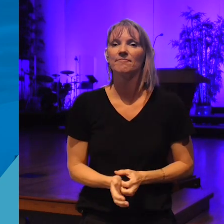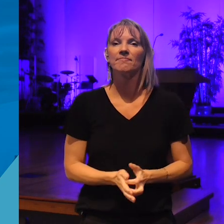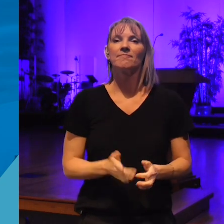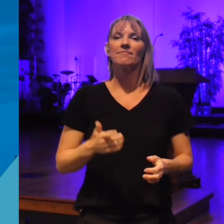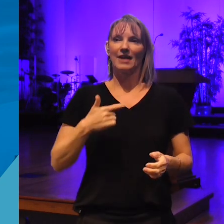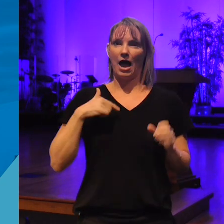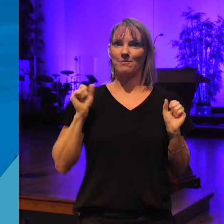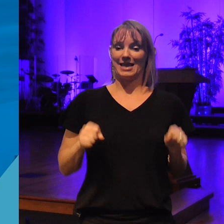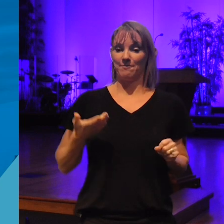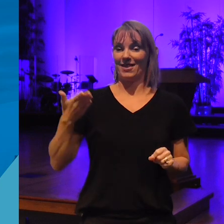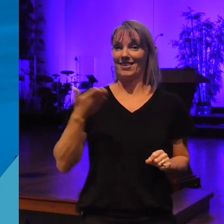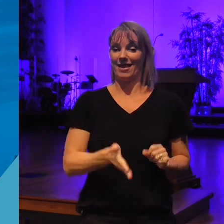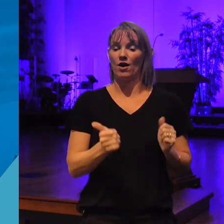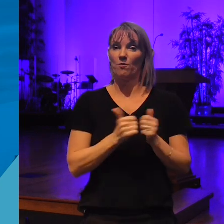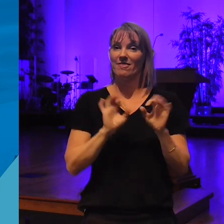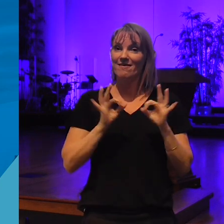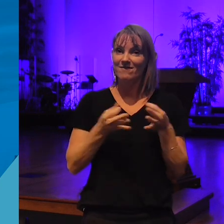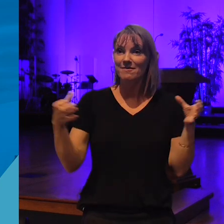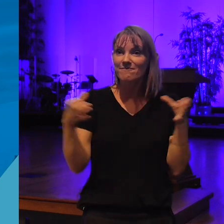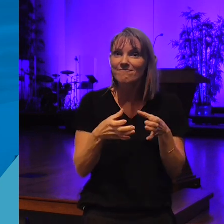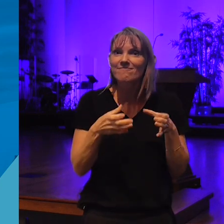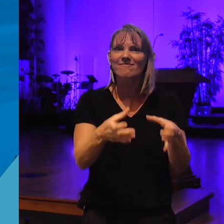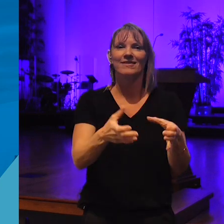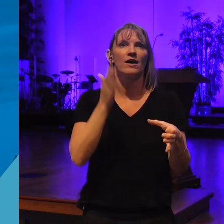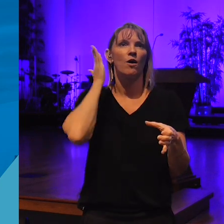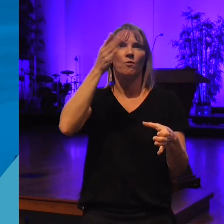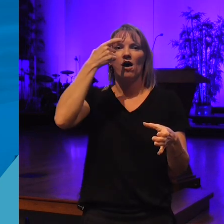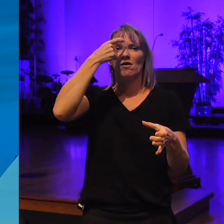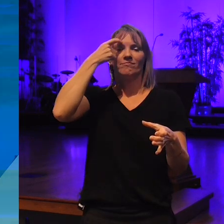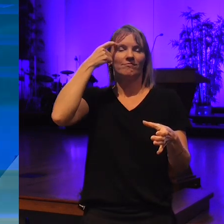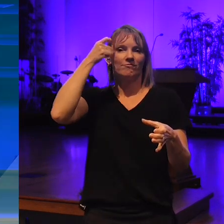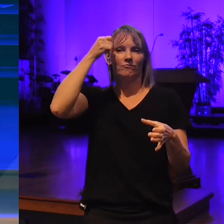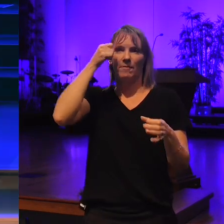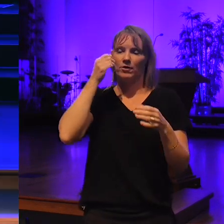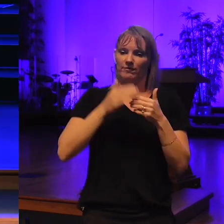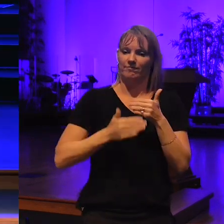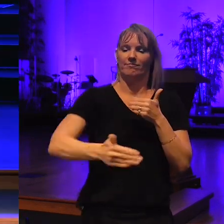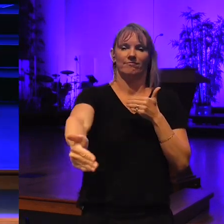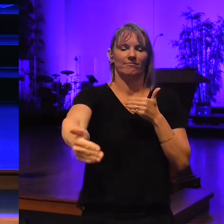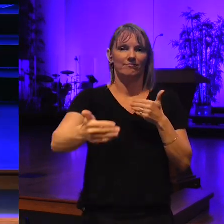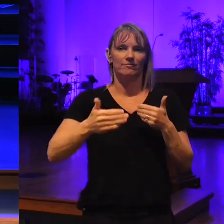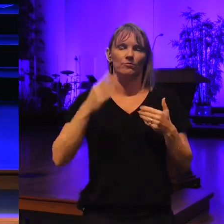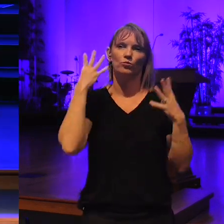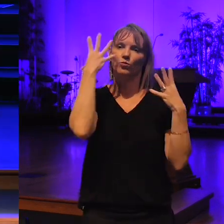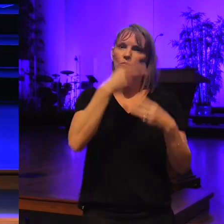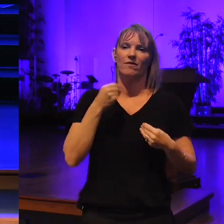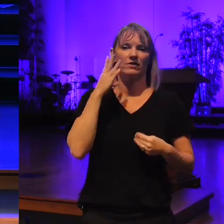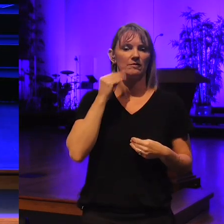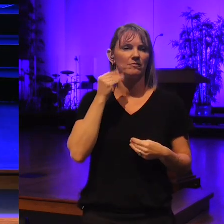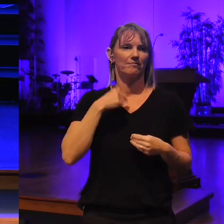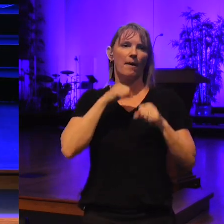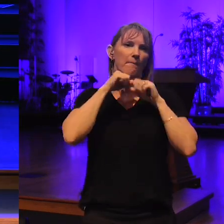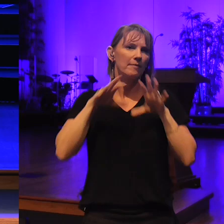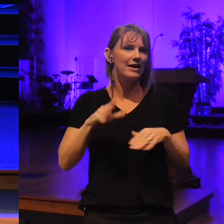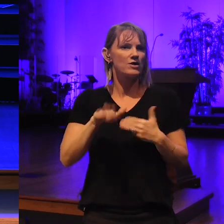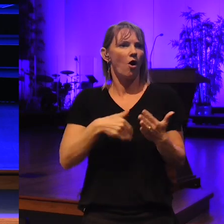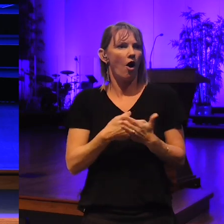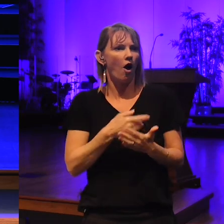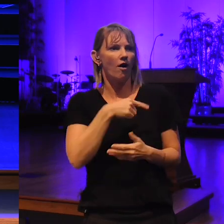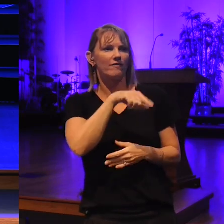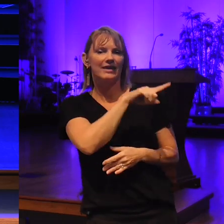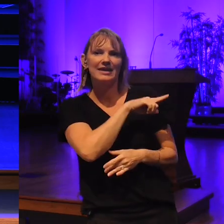And I was able to be there with the family, and I'll never forget it. It was just a beautiful, beautiful experience. So I bless all